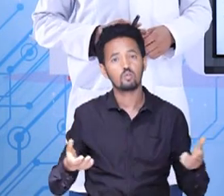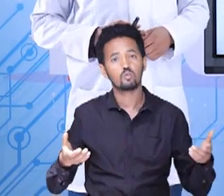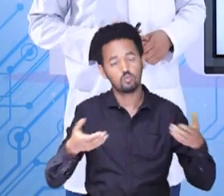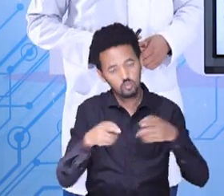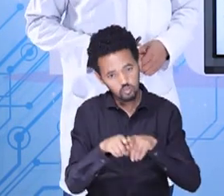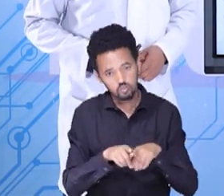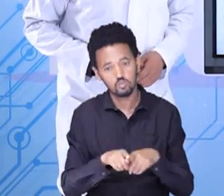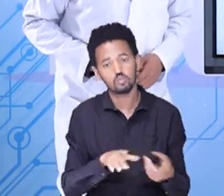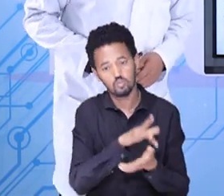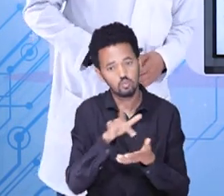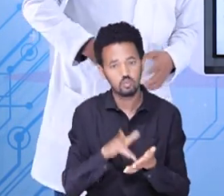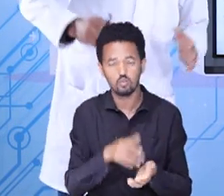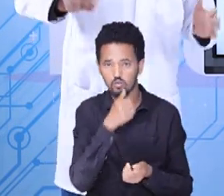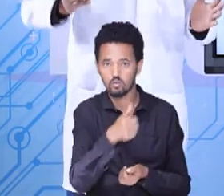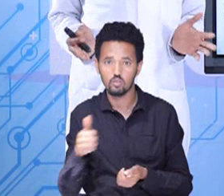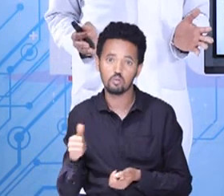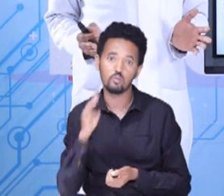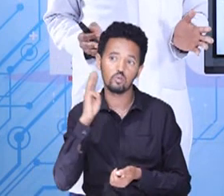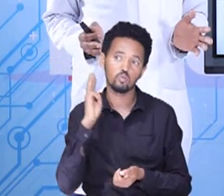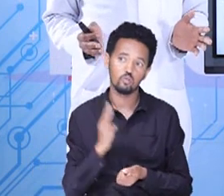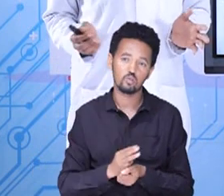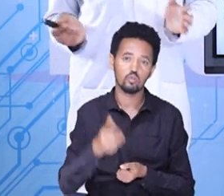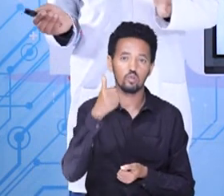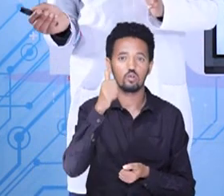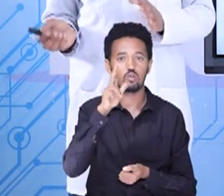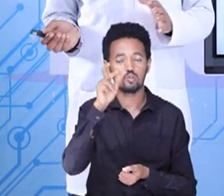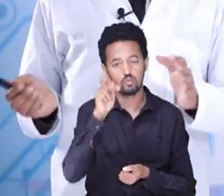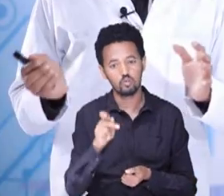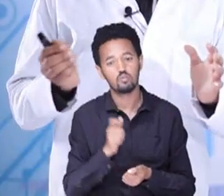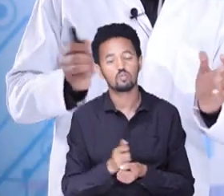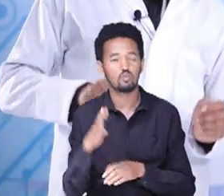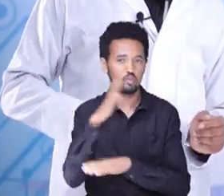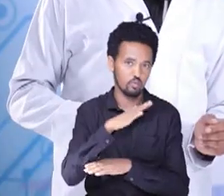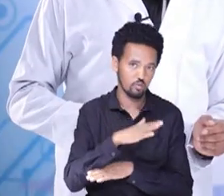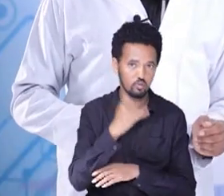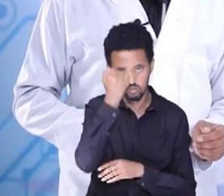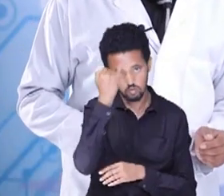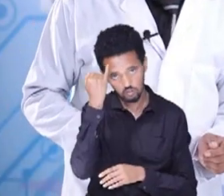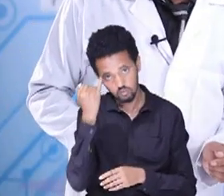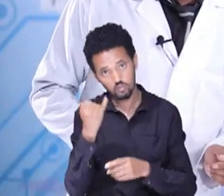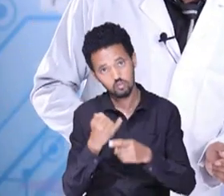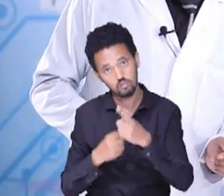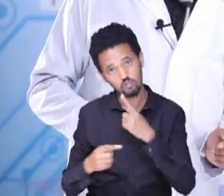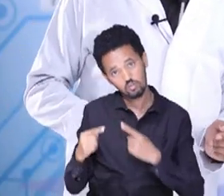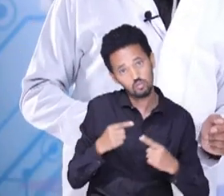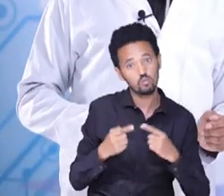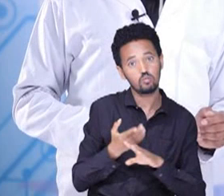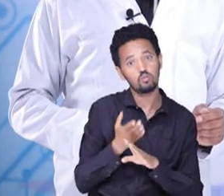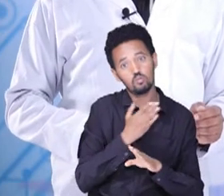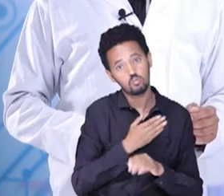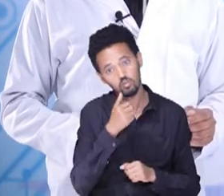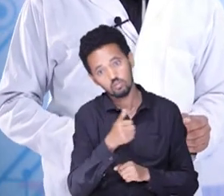the center of Addis Ababa was Arada. After Italian occupation, the center of Addis